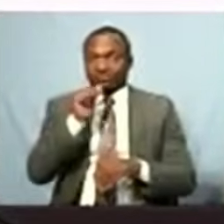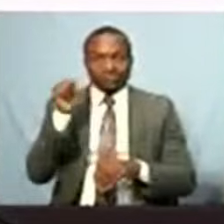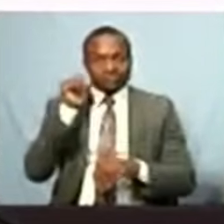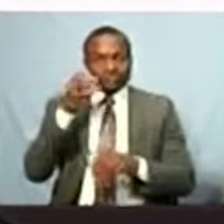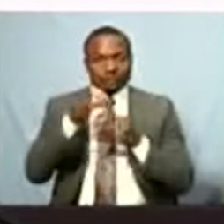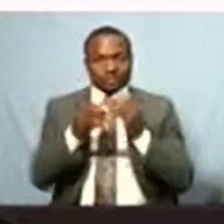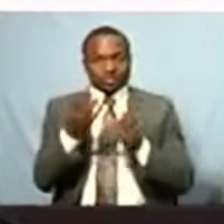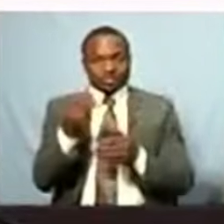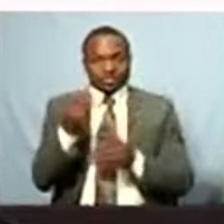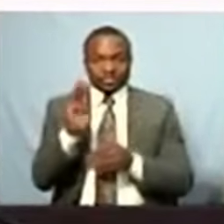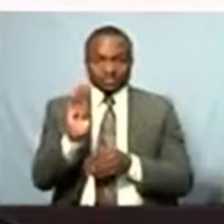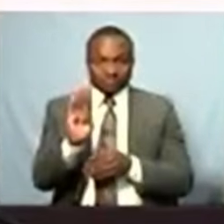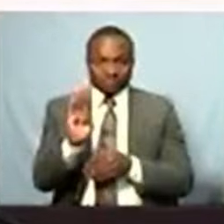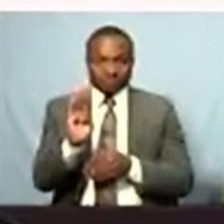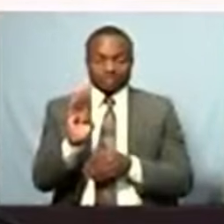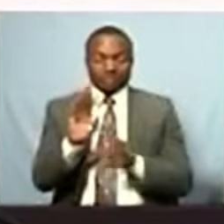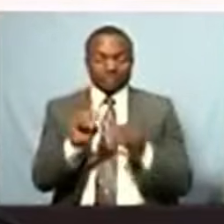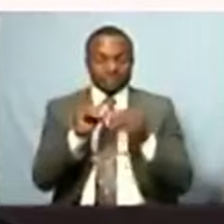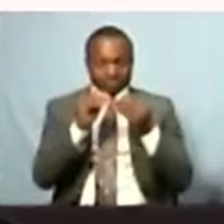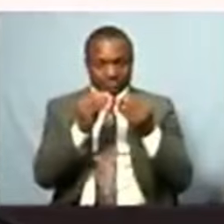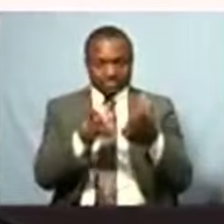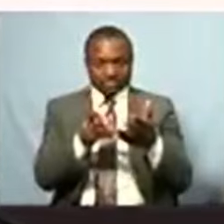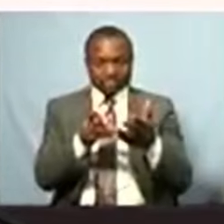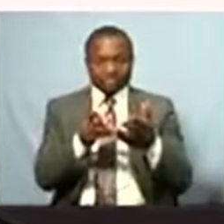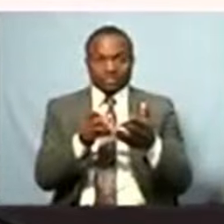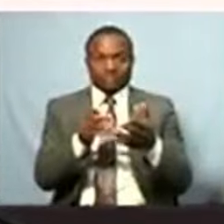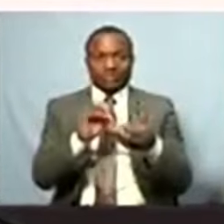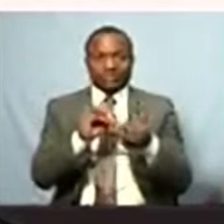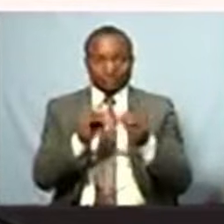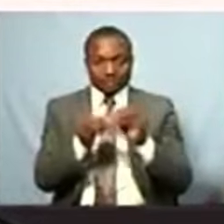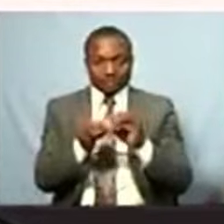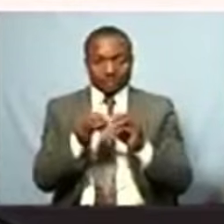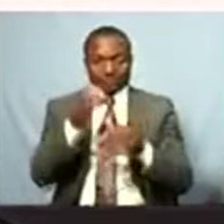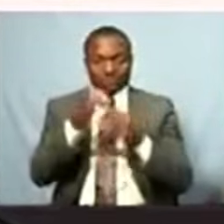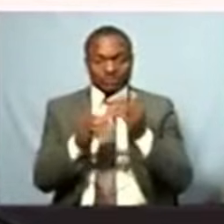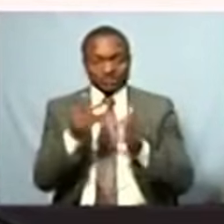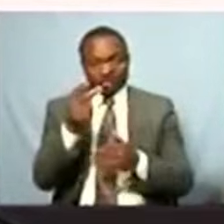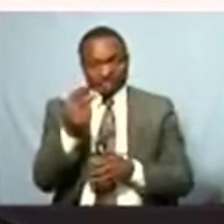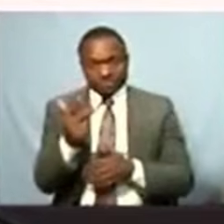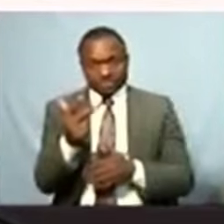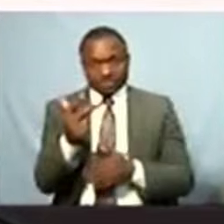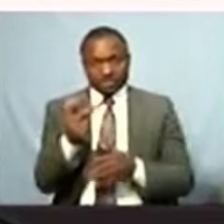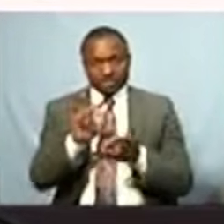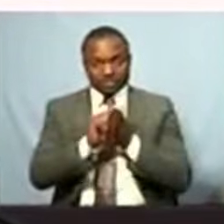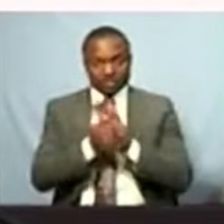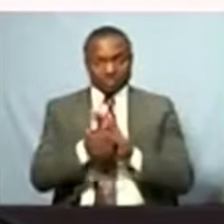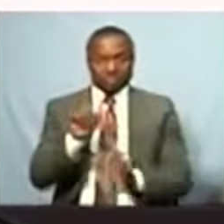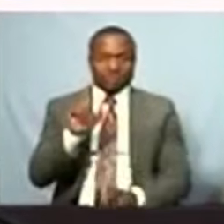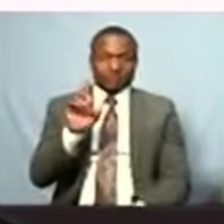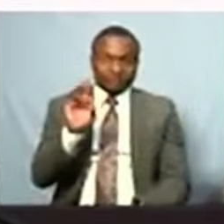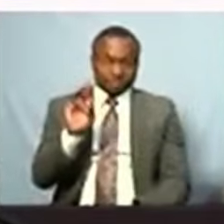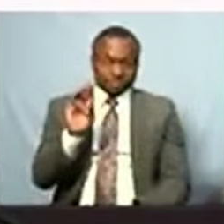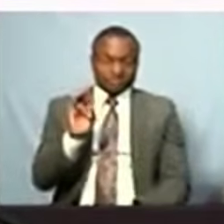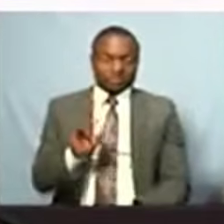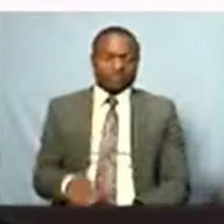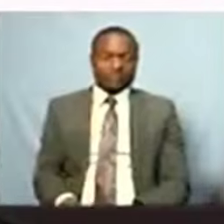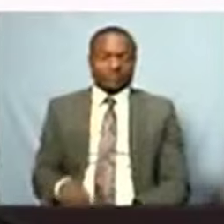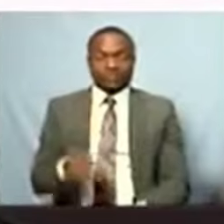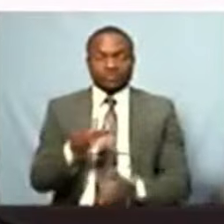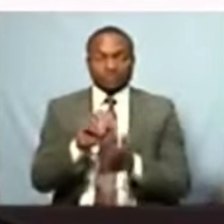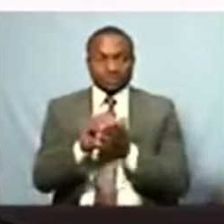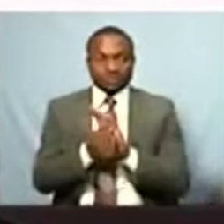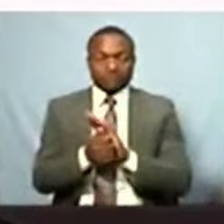clause 14B that provides for renumbering of clauses 3 of Article 117 as clause